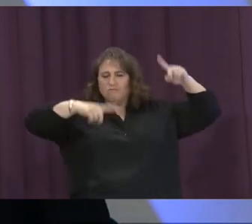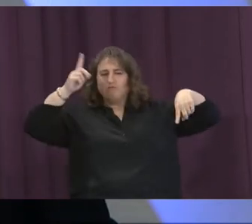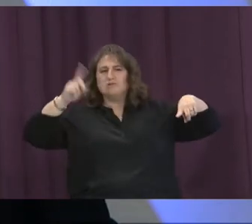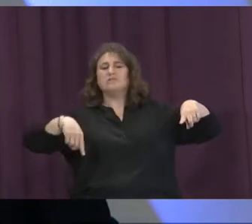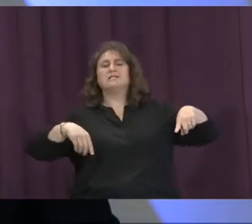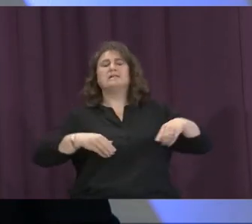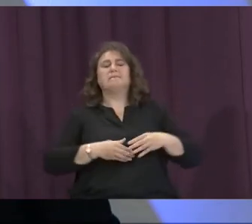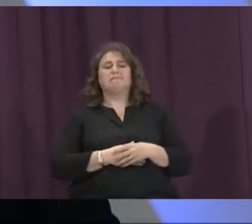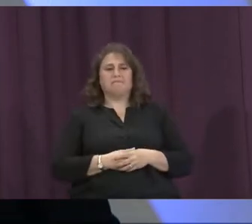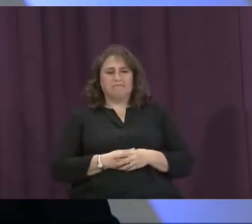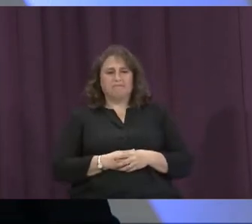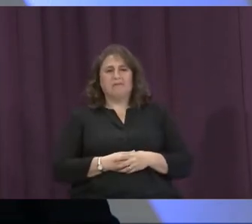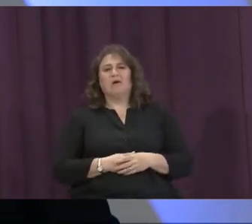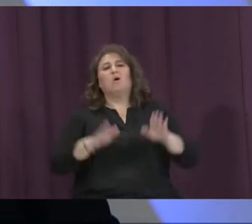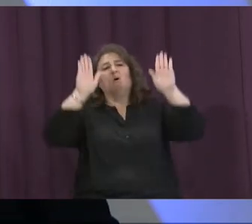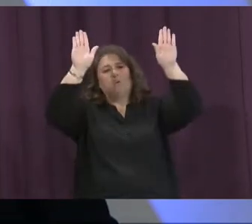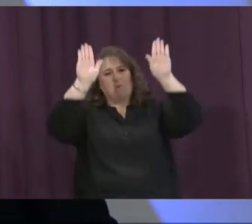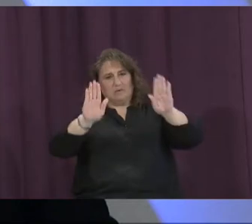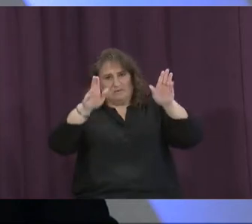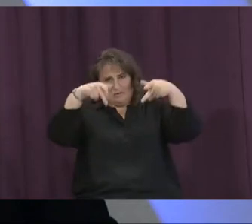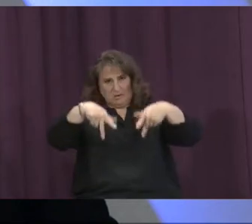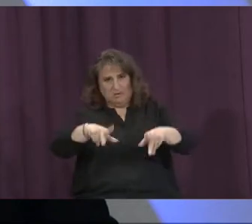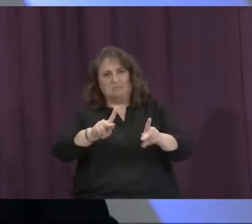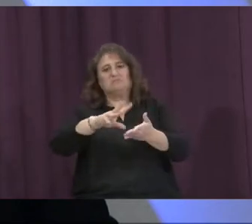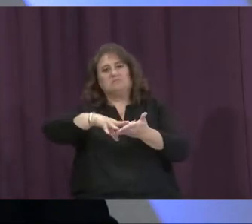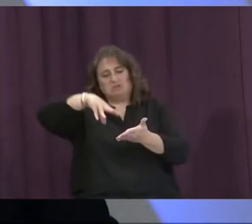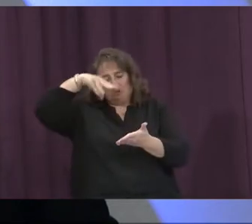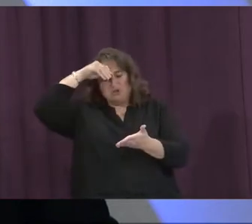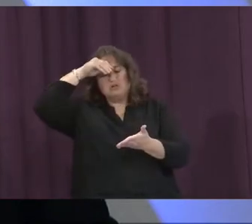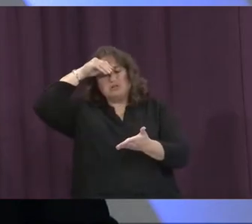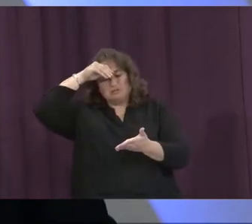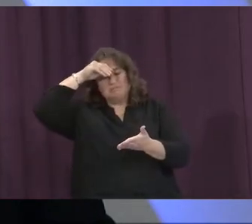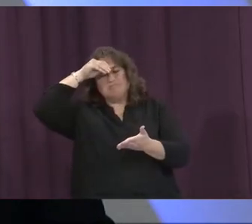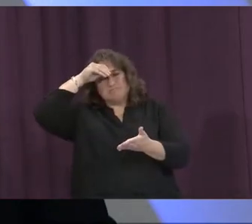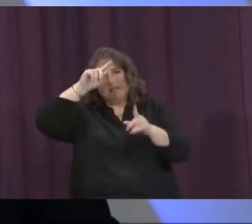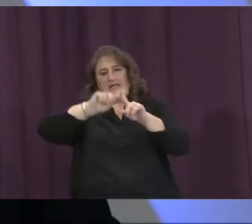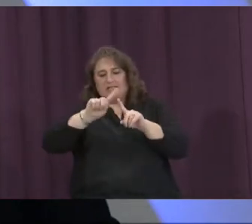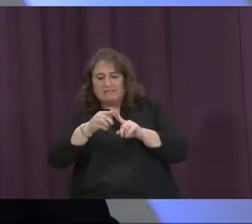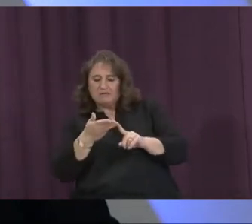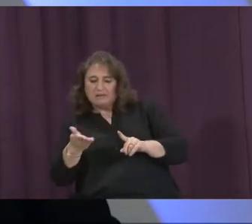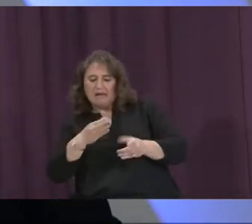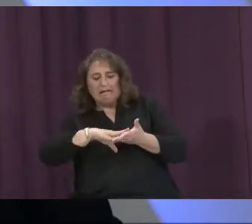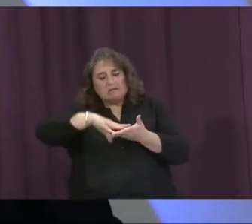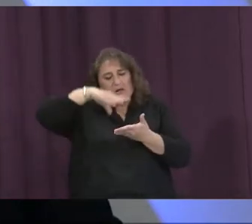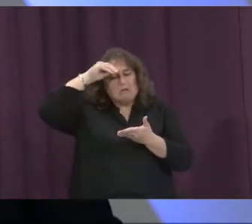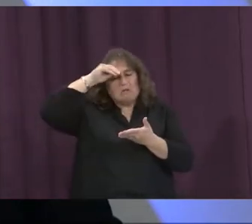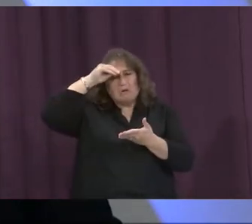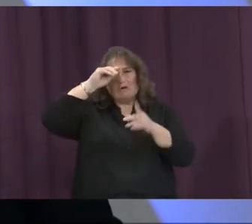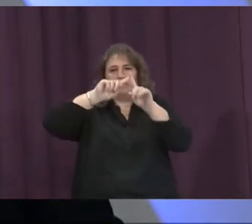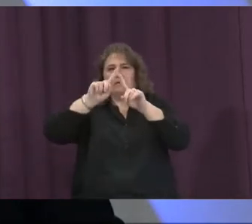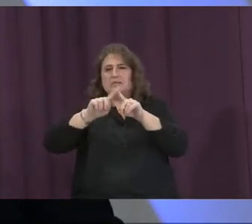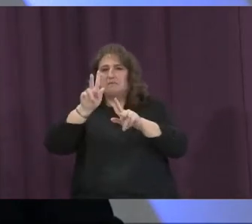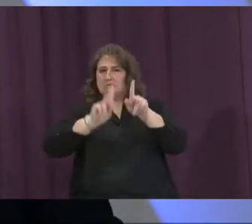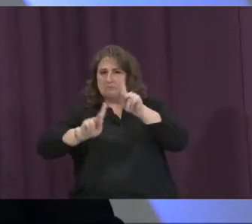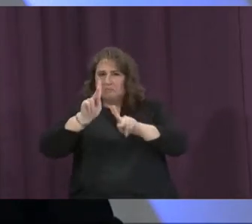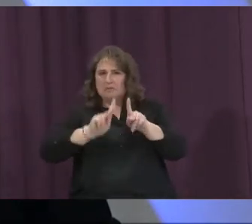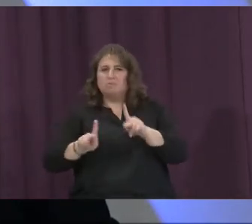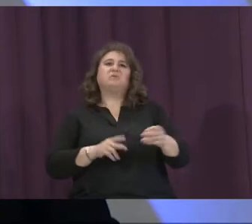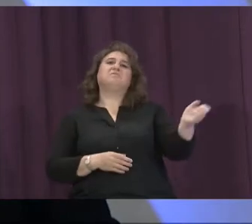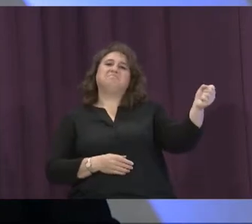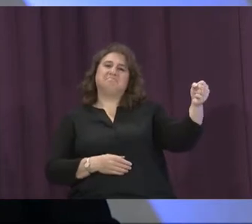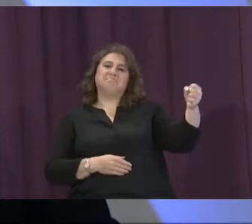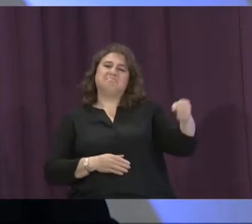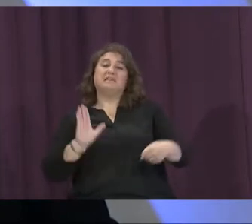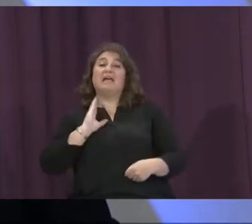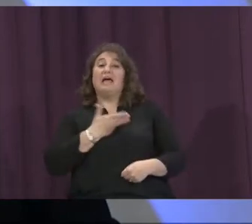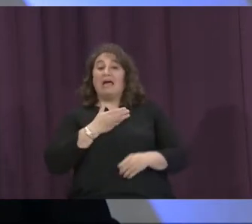And it's just a wonderful opportunity to learn about different things and different people. That's right. And so the activity